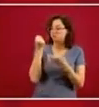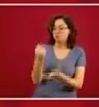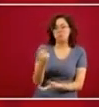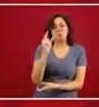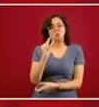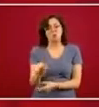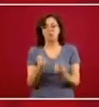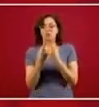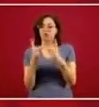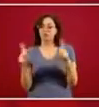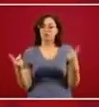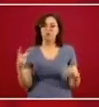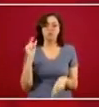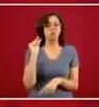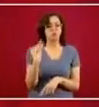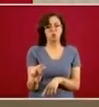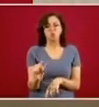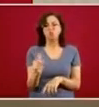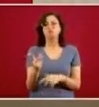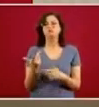overall health system.